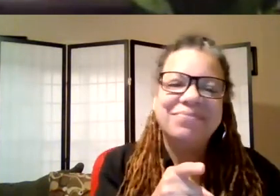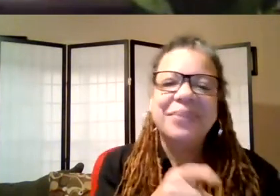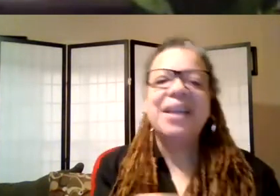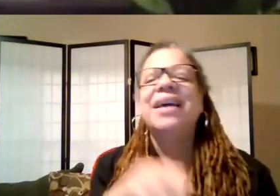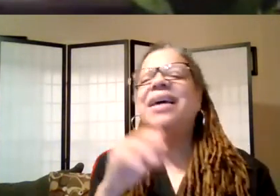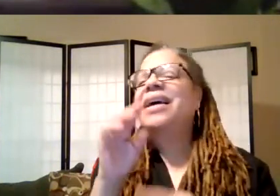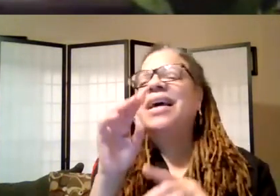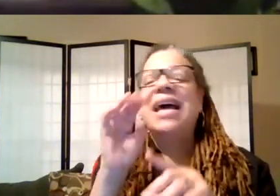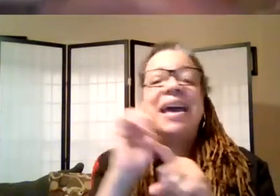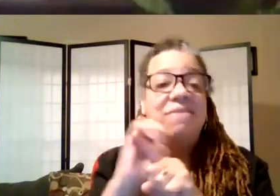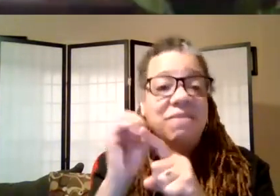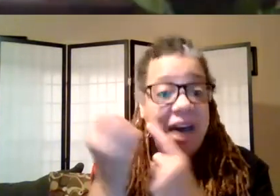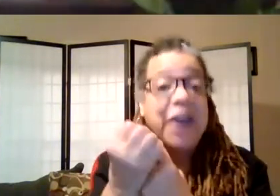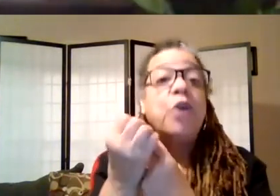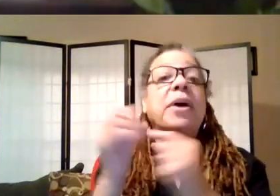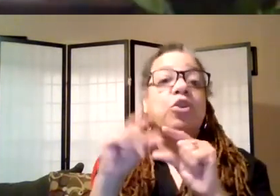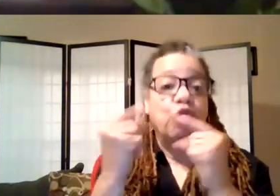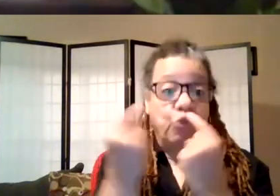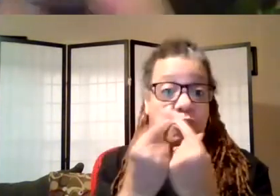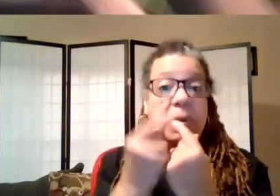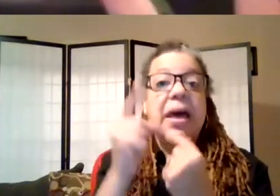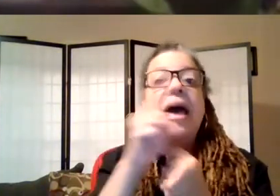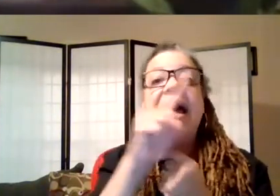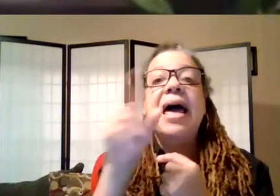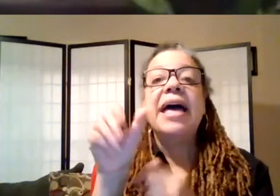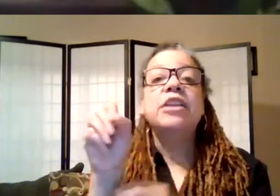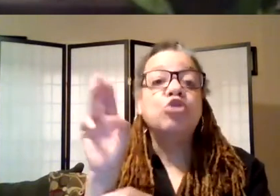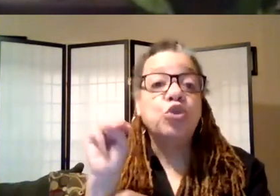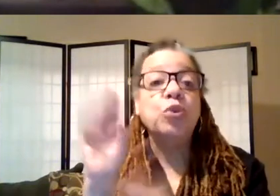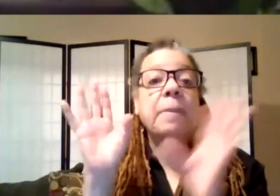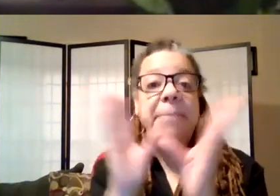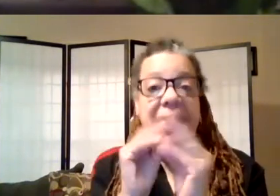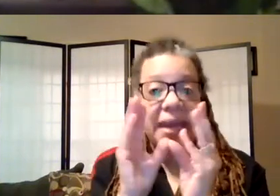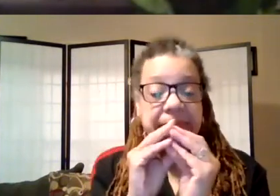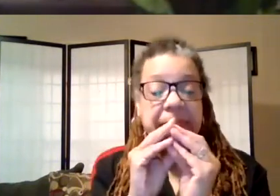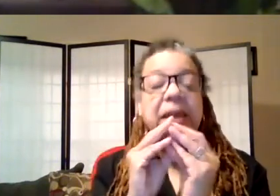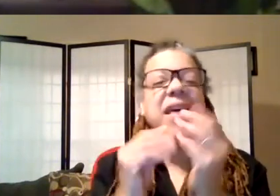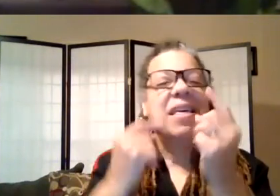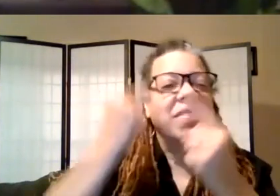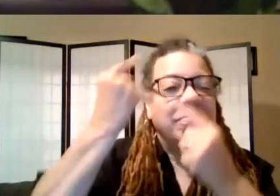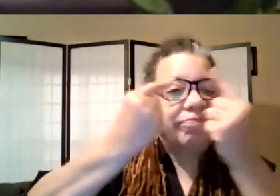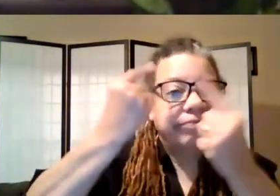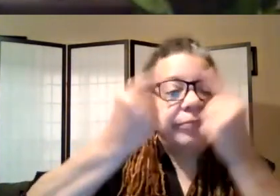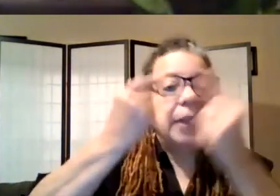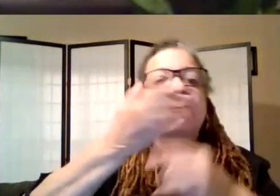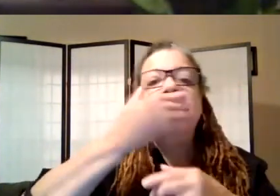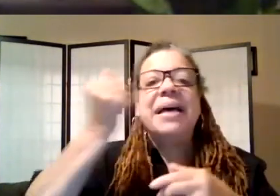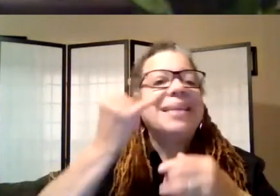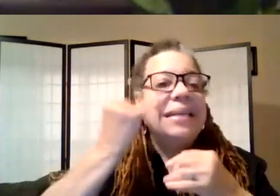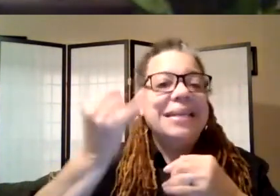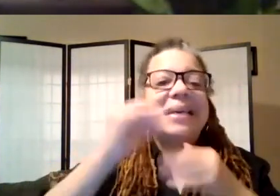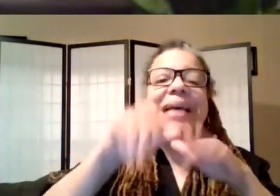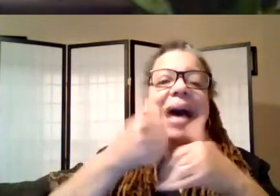Spur held a series of Zoom-posiums where they were trying to come up with the best ideas for how we're going to combat climate change and really